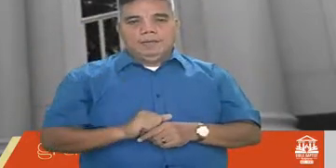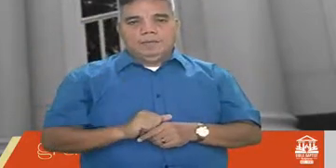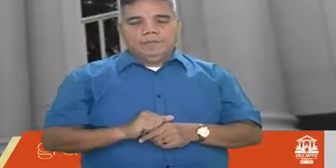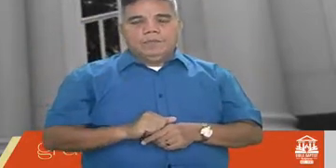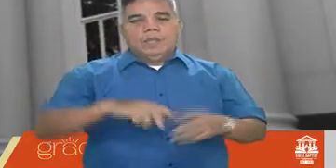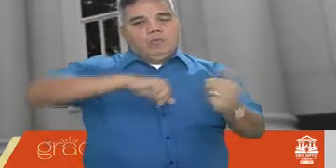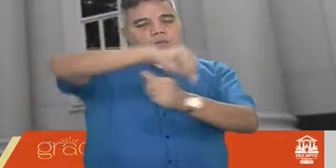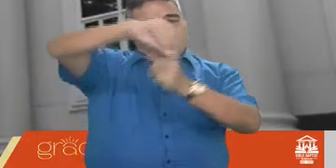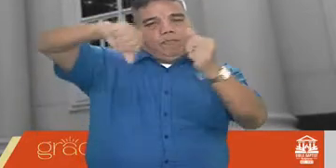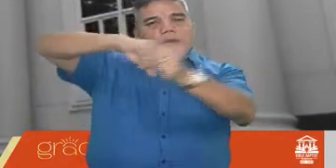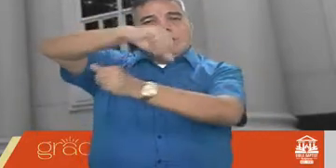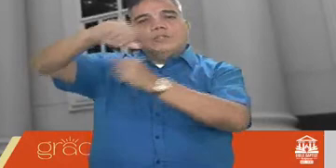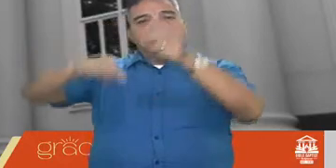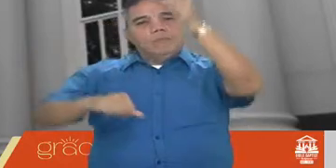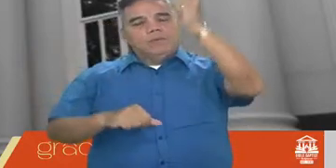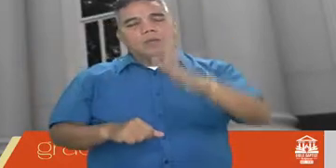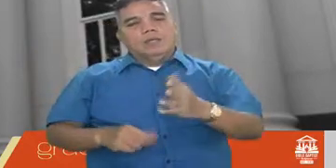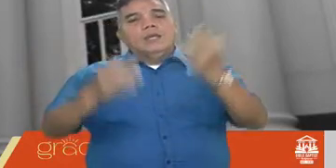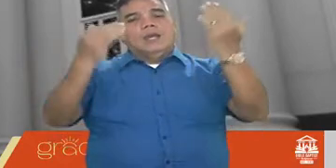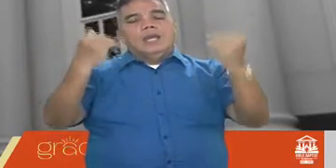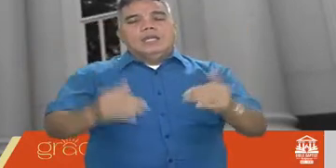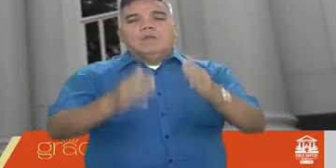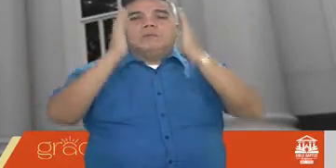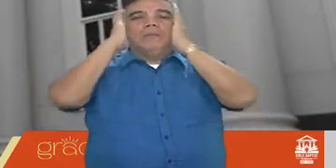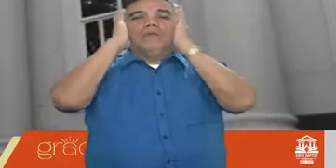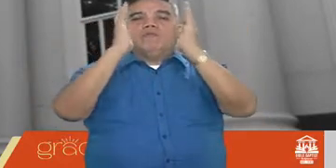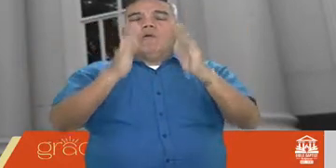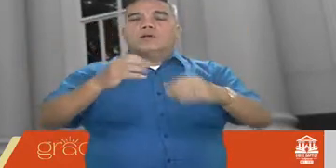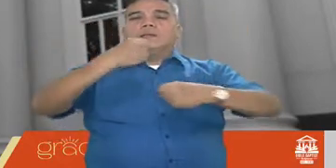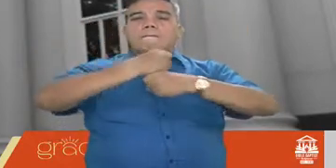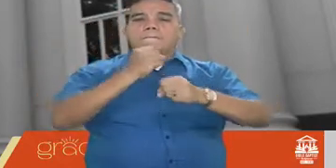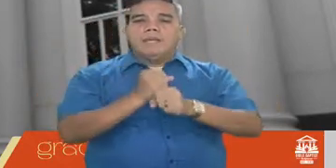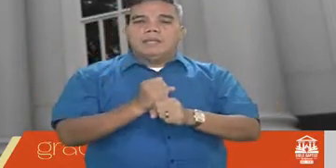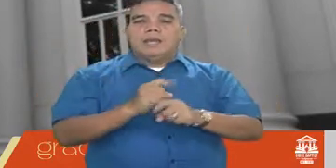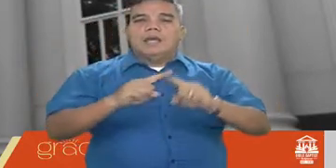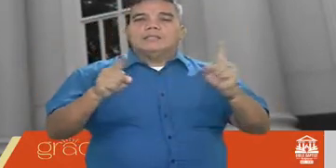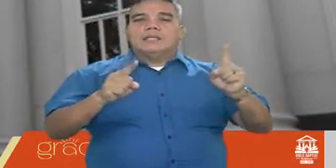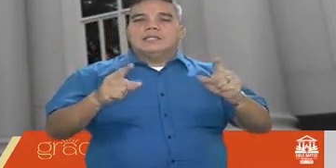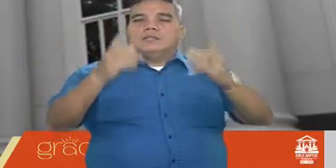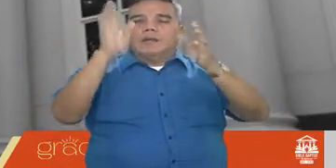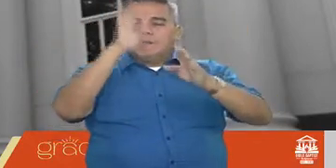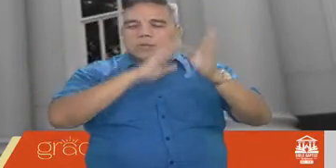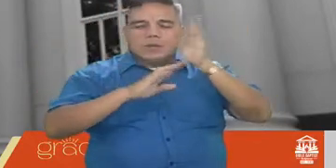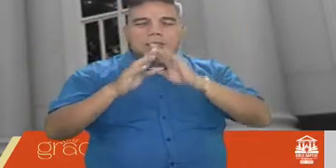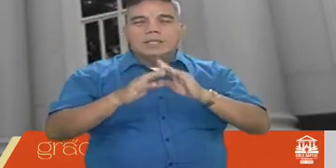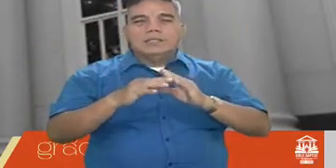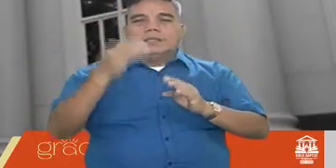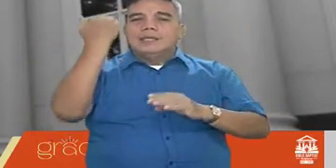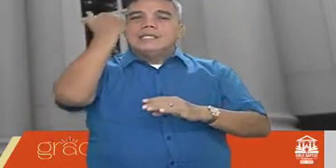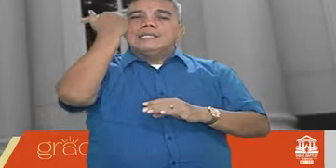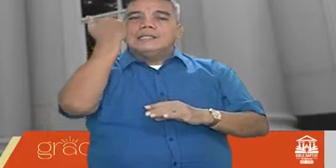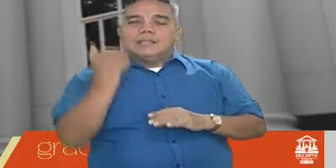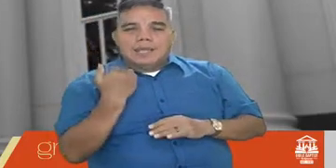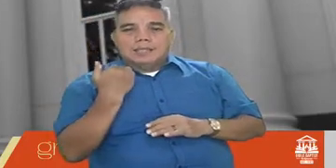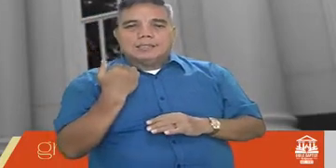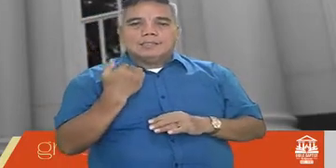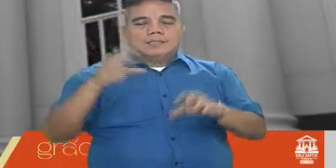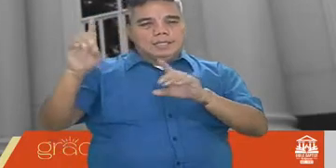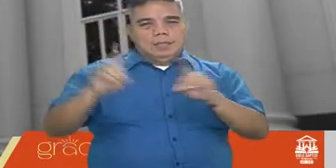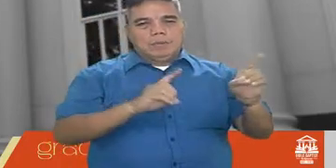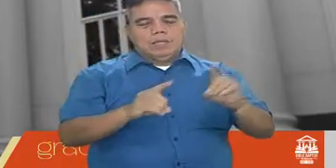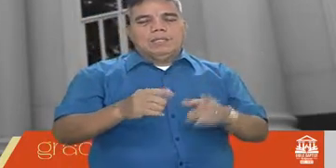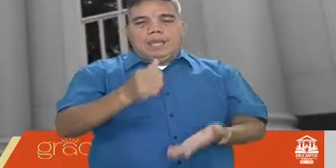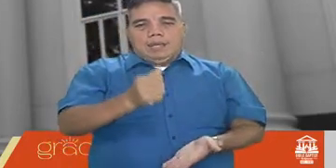intimate fellowship with God. And this deliberate focus makes earthly trials seem less